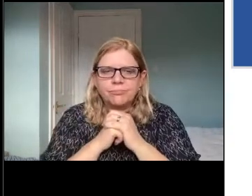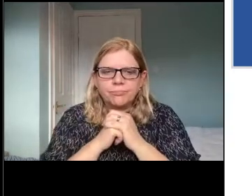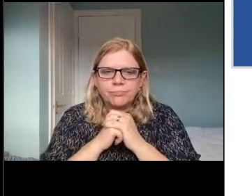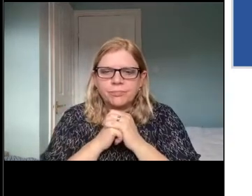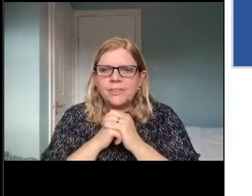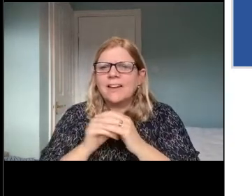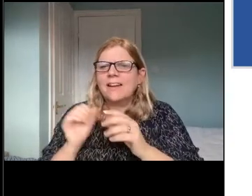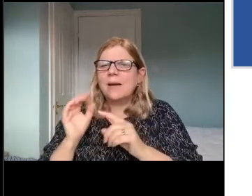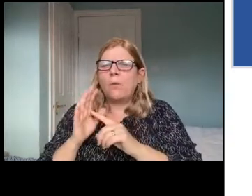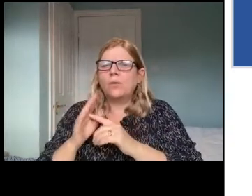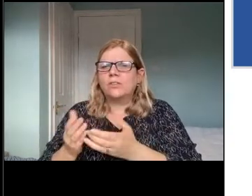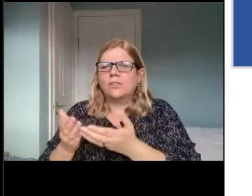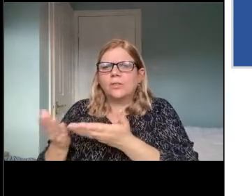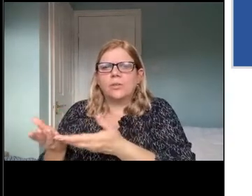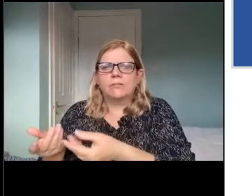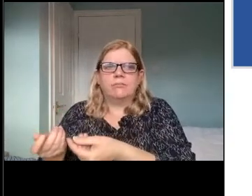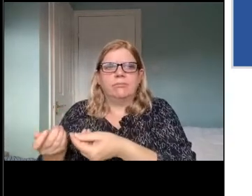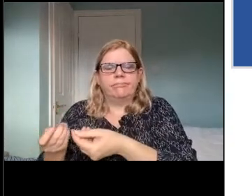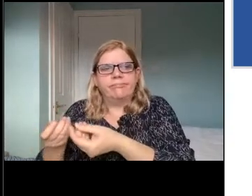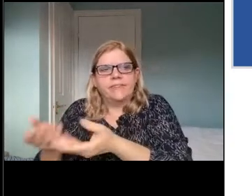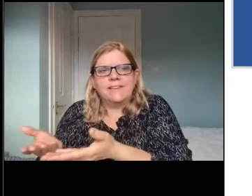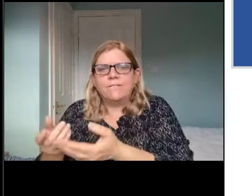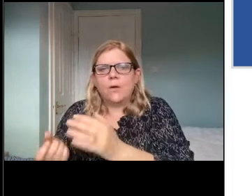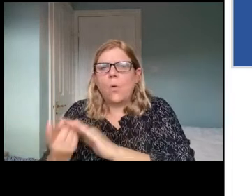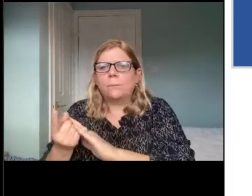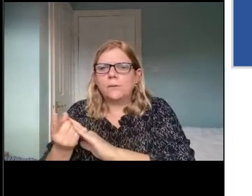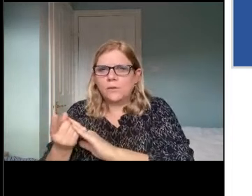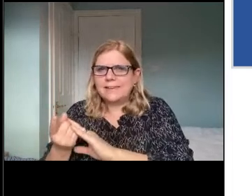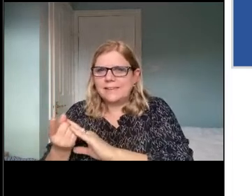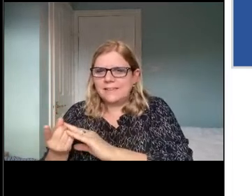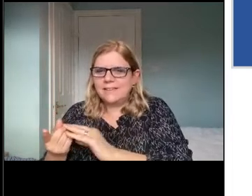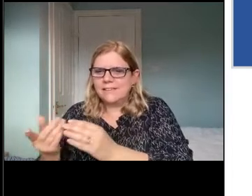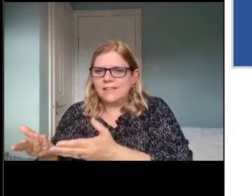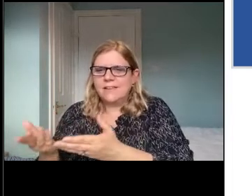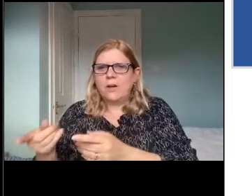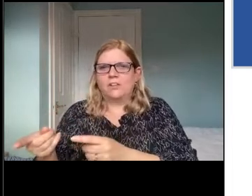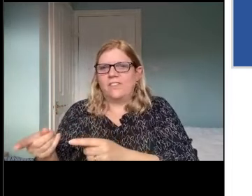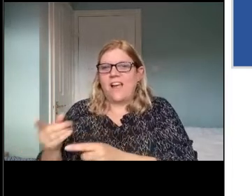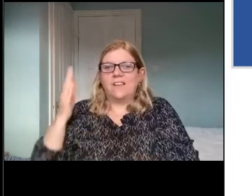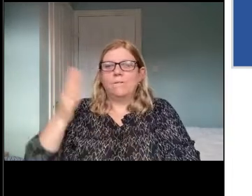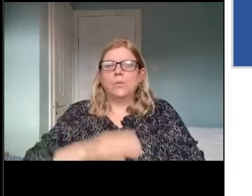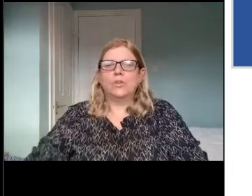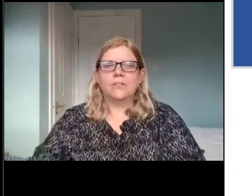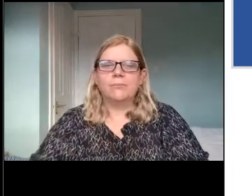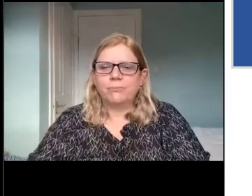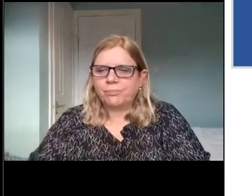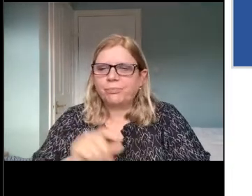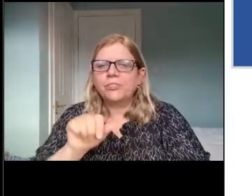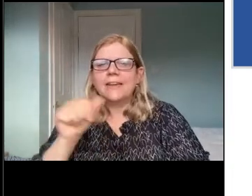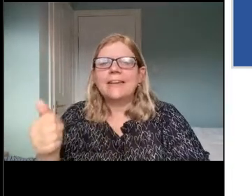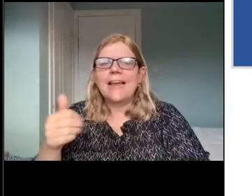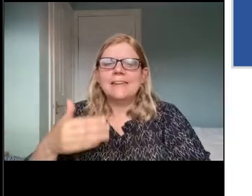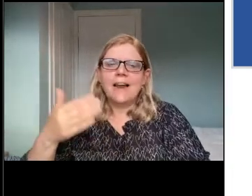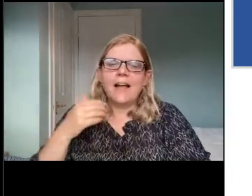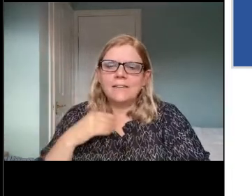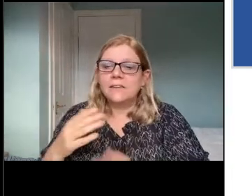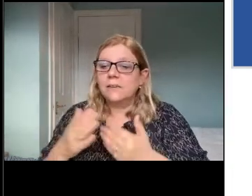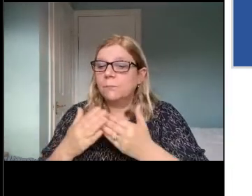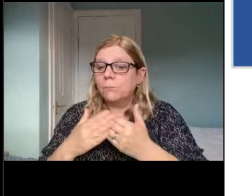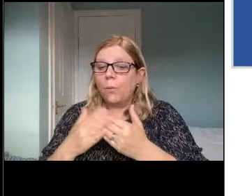with them as well. Because it's really important to give opportunities to young people coming through, because they are the